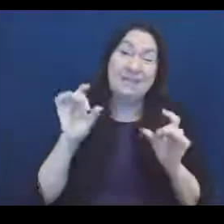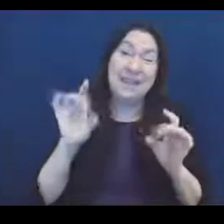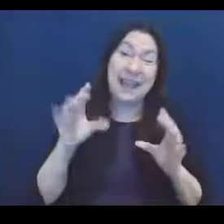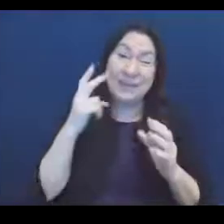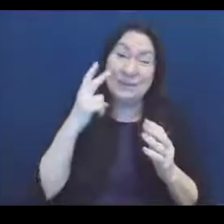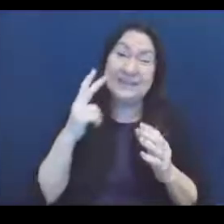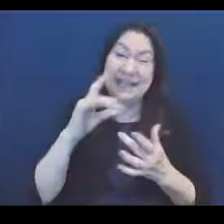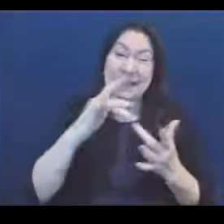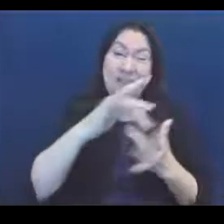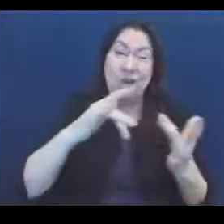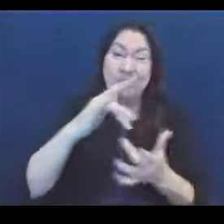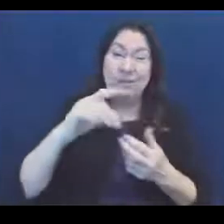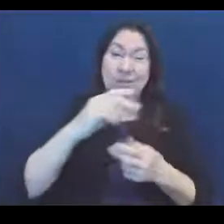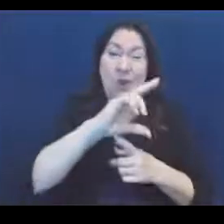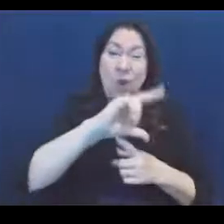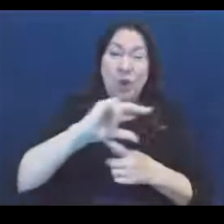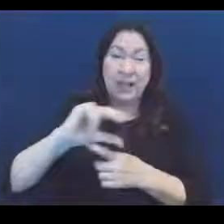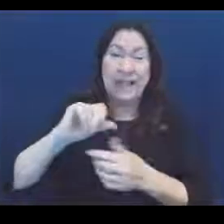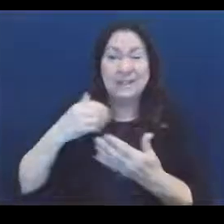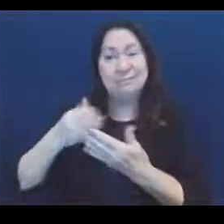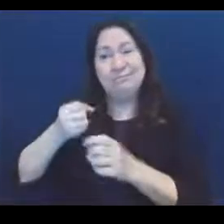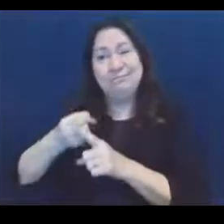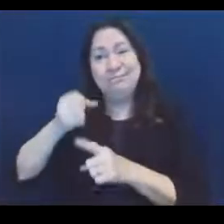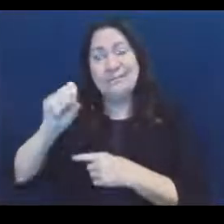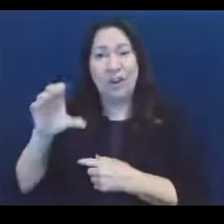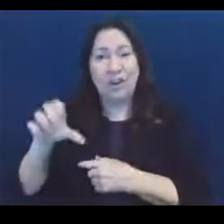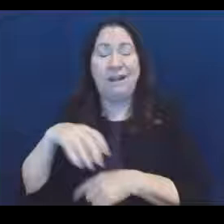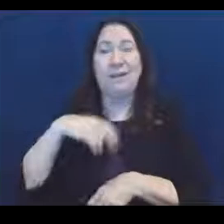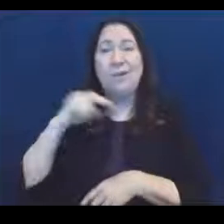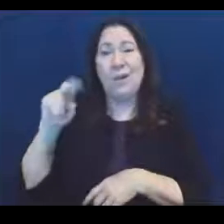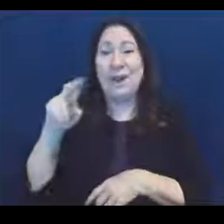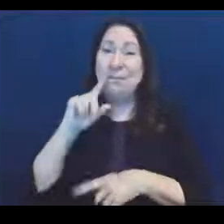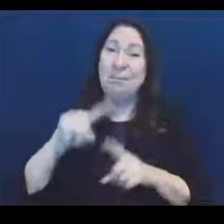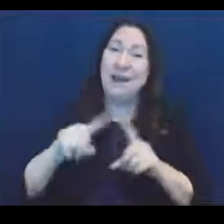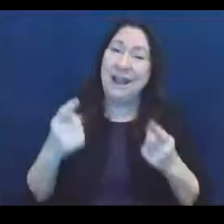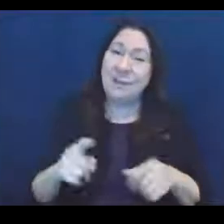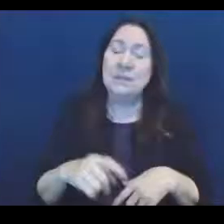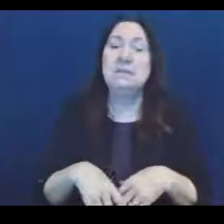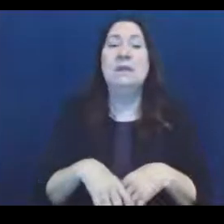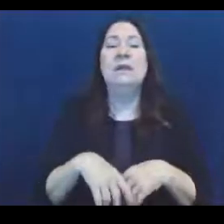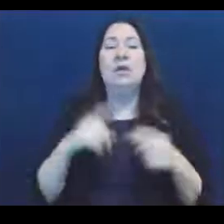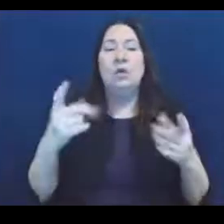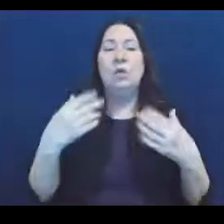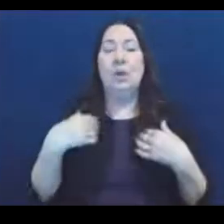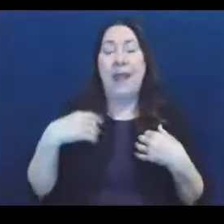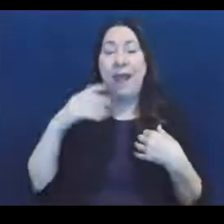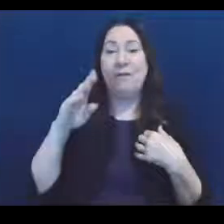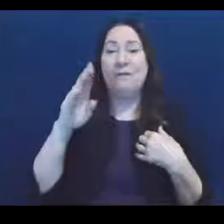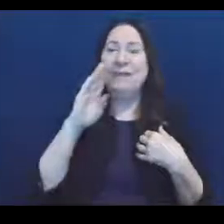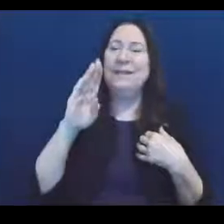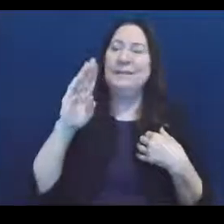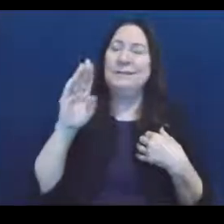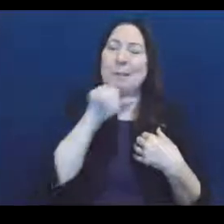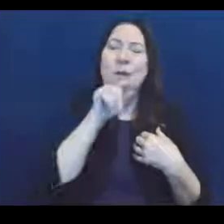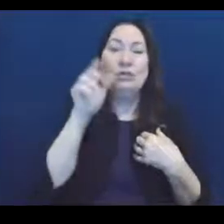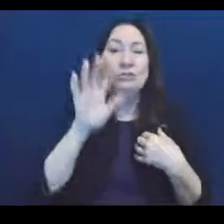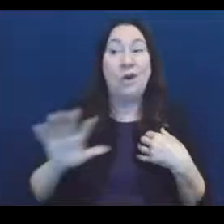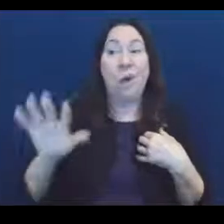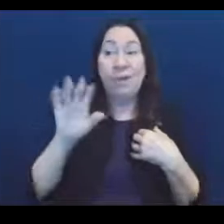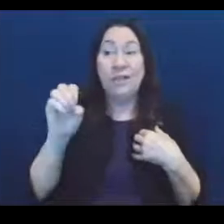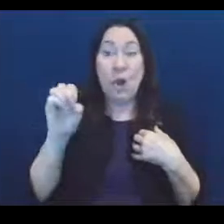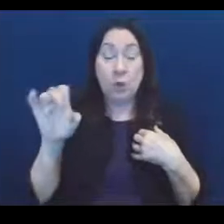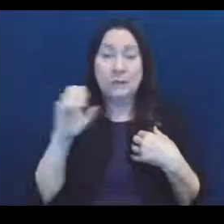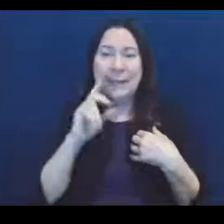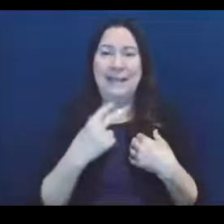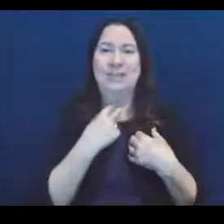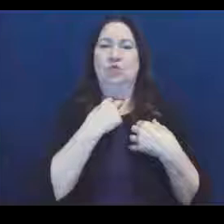tropics. Seafaring birds, that's birds that rarely come to land, maybe just to breed, but otherwise are always over the ocean, can get trapped within the